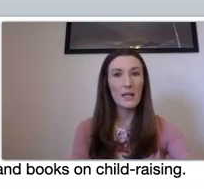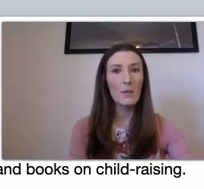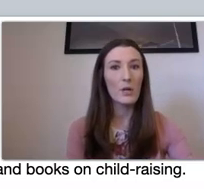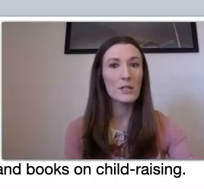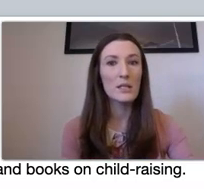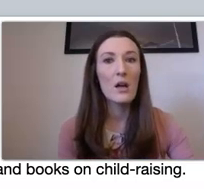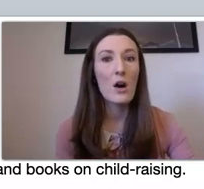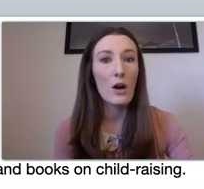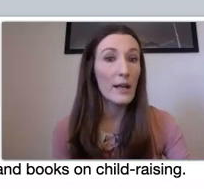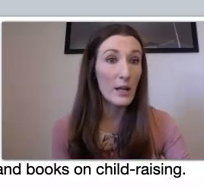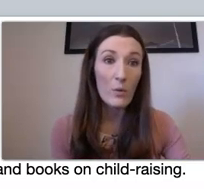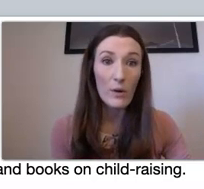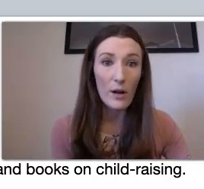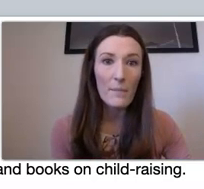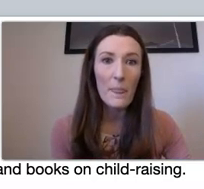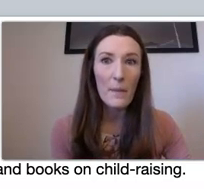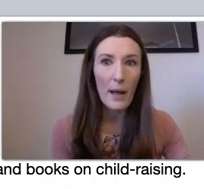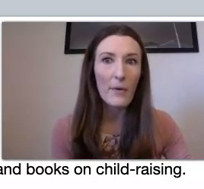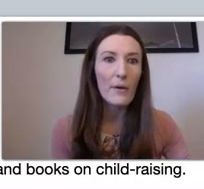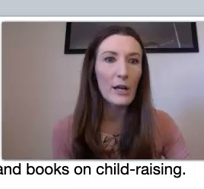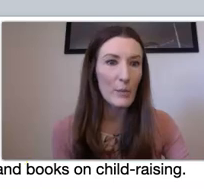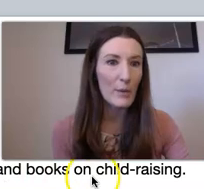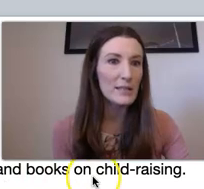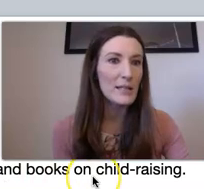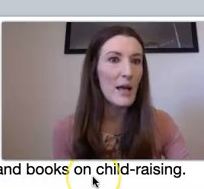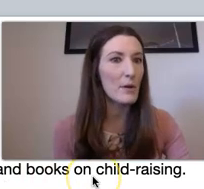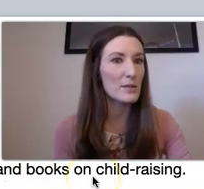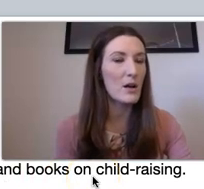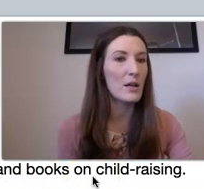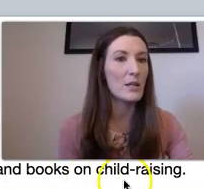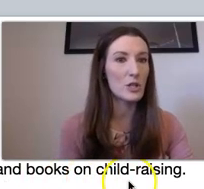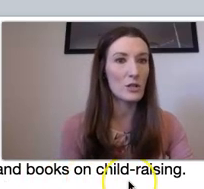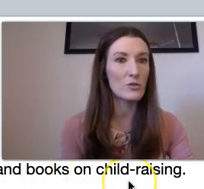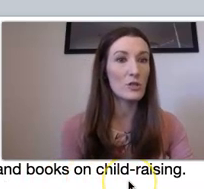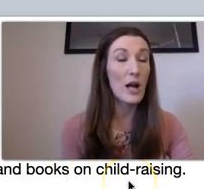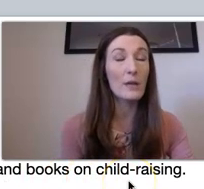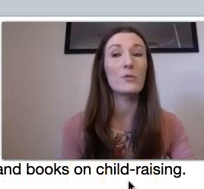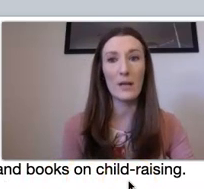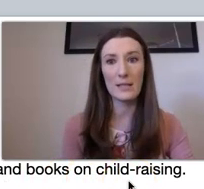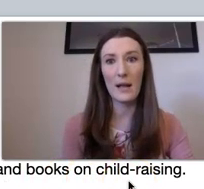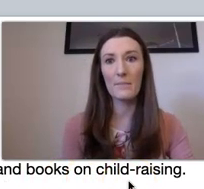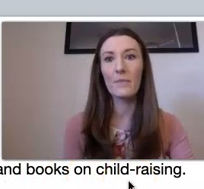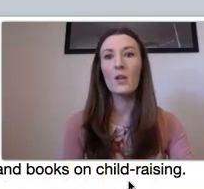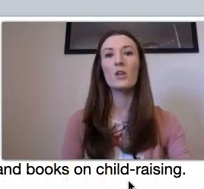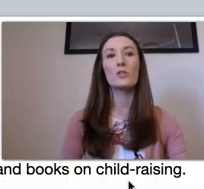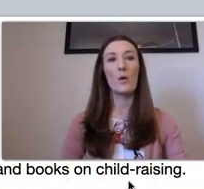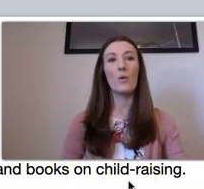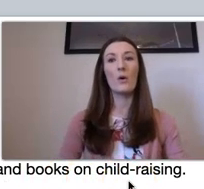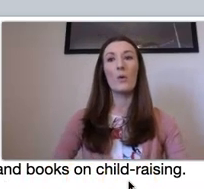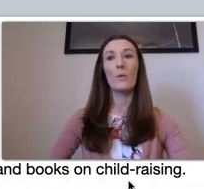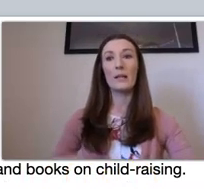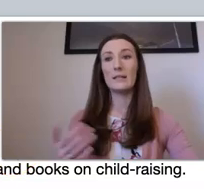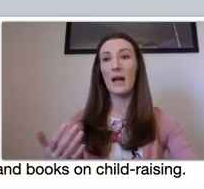the best-selling books are in order: the Bible, cookbooks, and books on child raising.